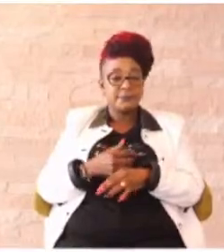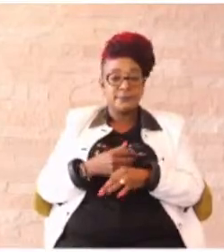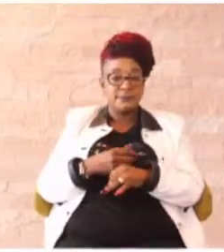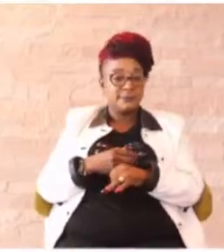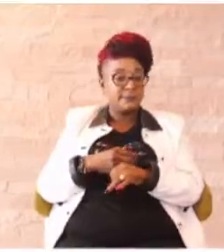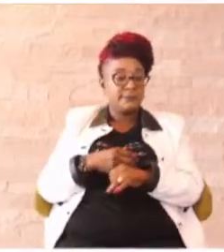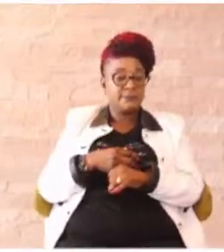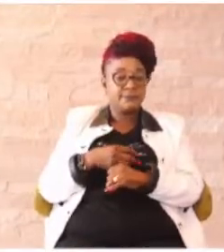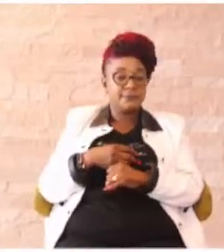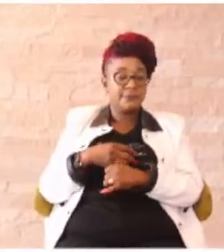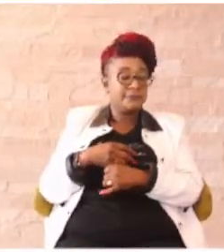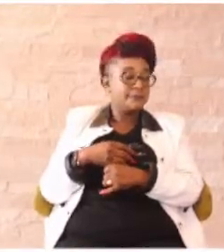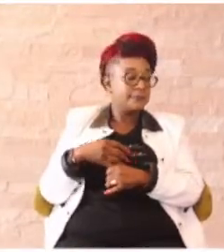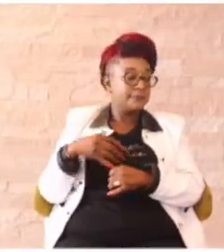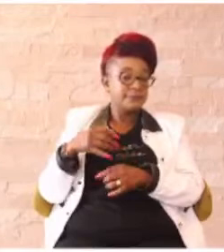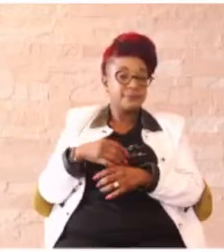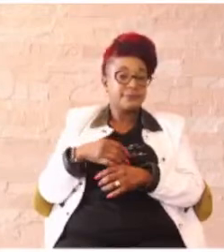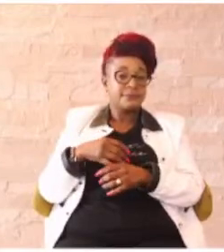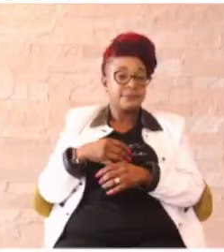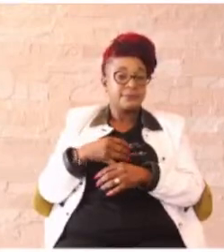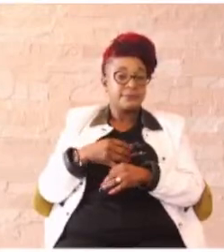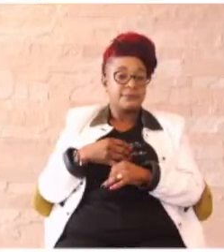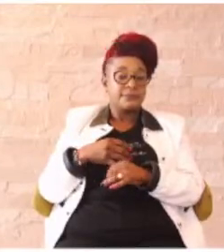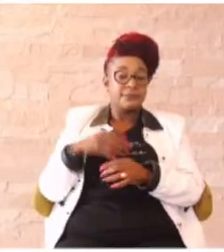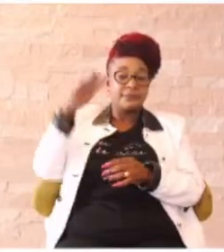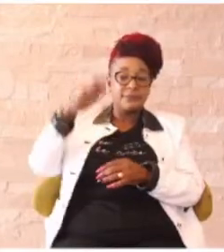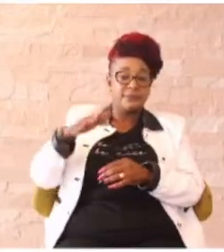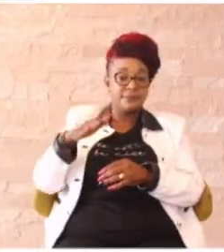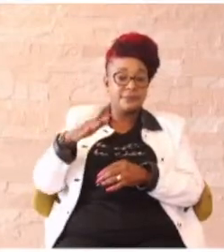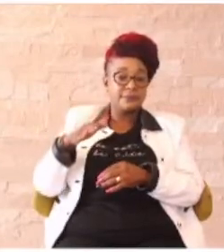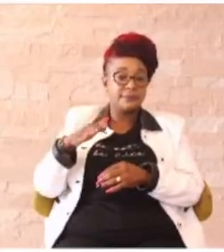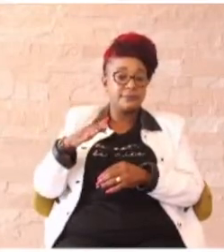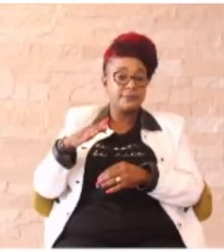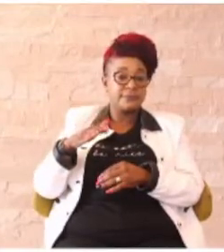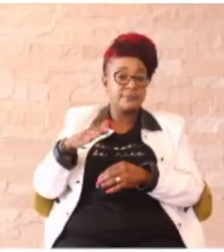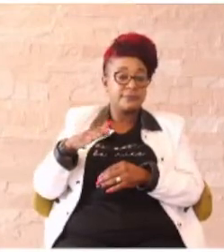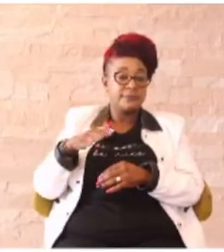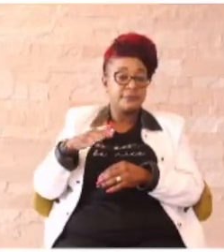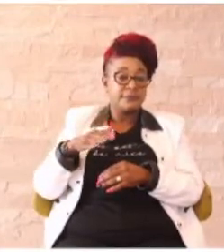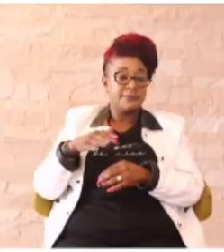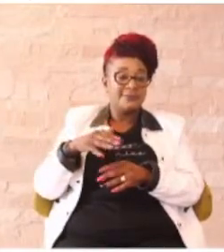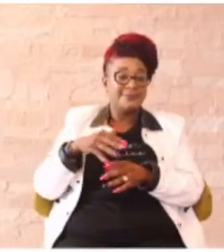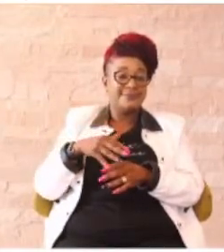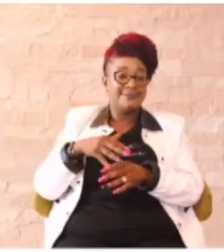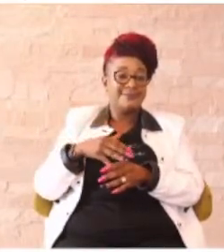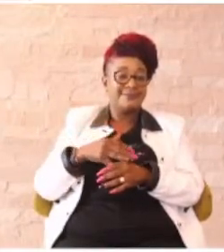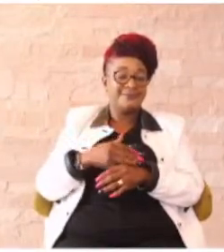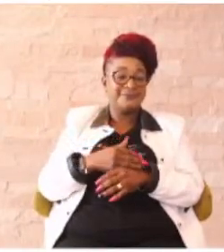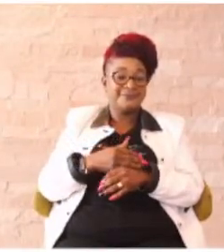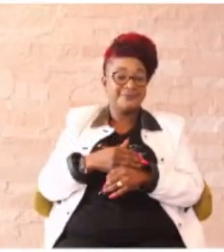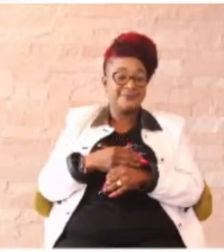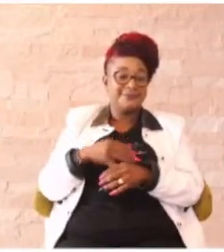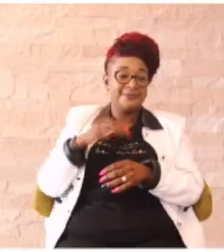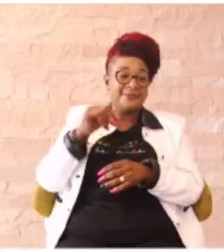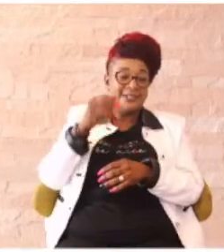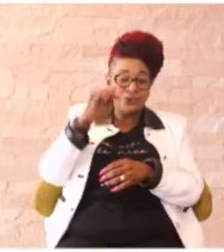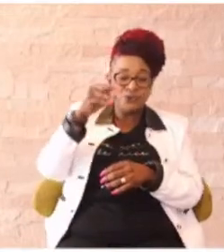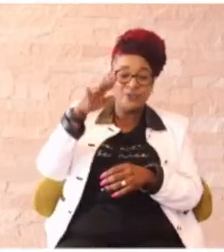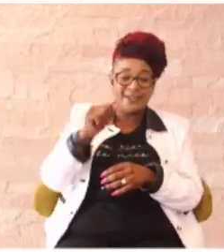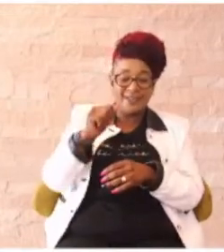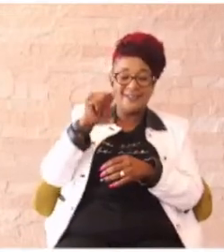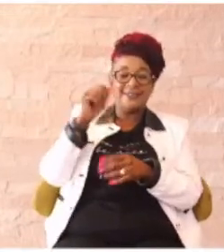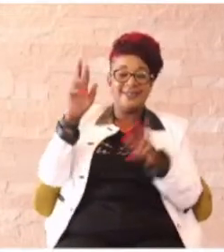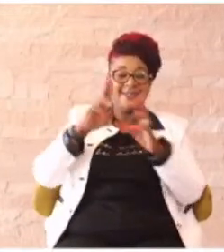okay. I will move down the line. UDNA. Yes, UDNA is ready. Let's